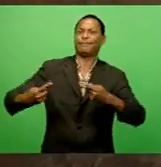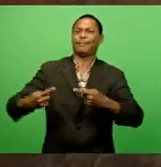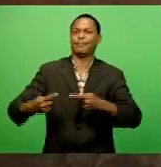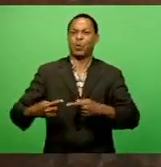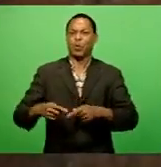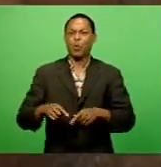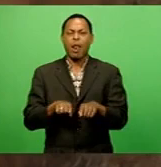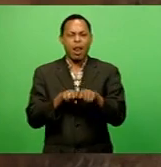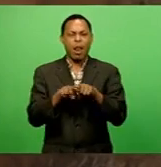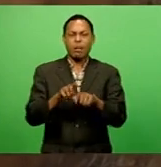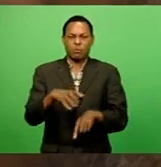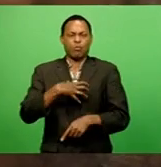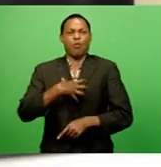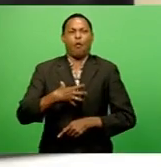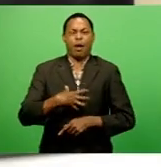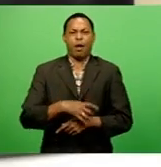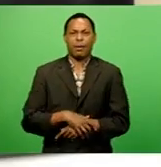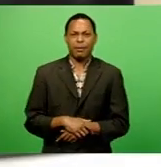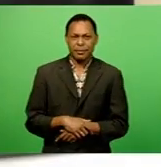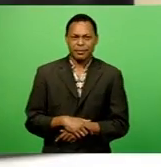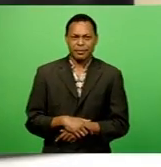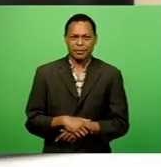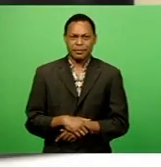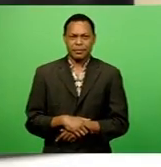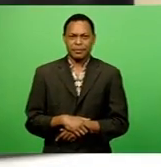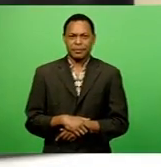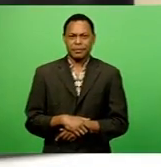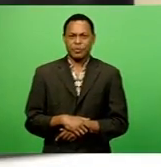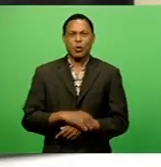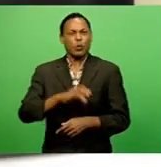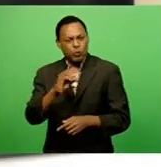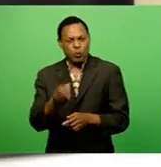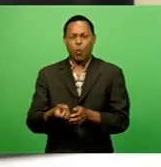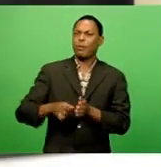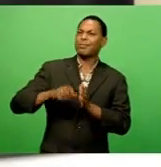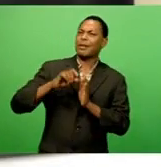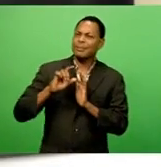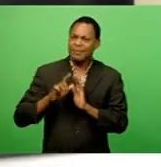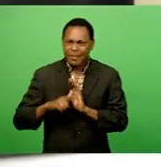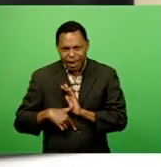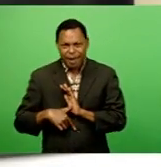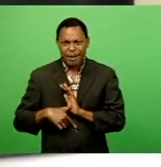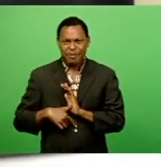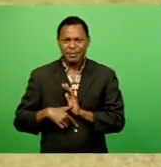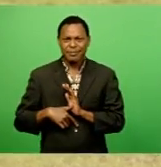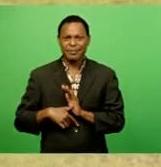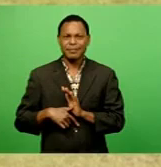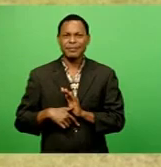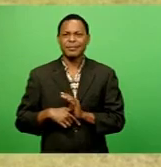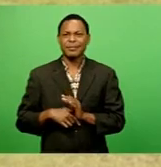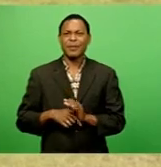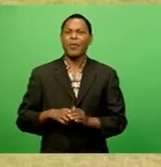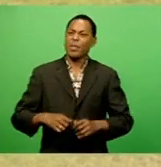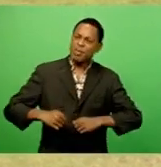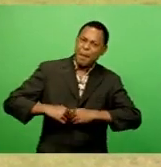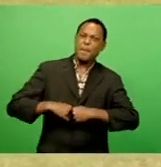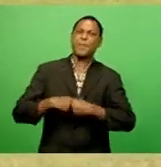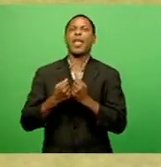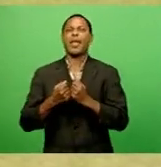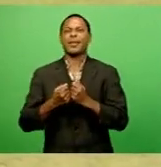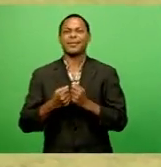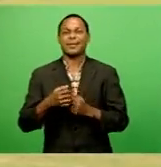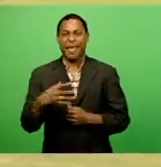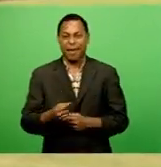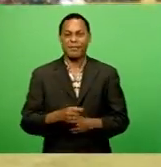teams. Following all the timings, the rule, the breaks, the intervals, as per World